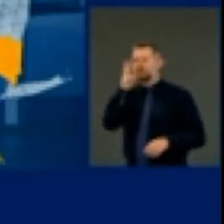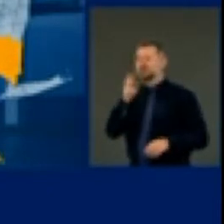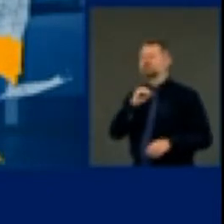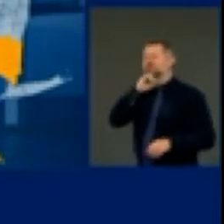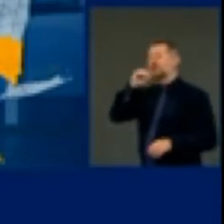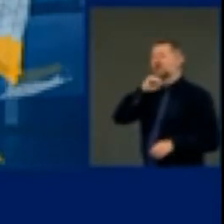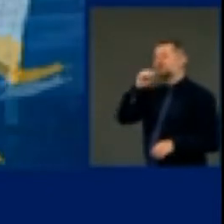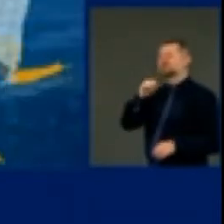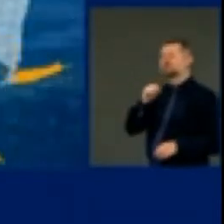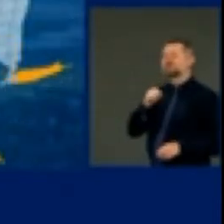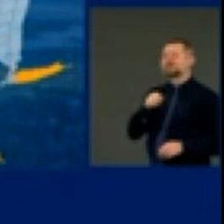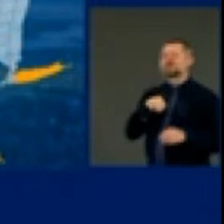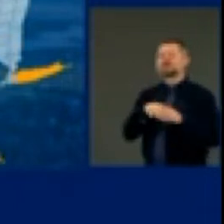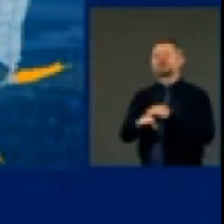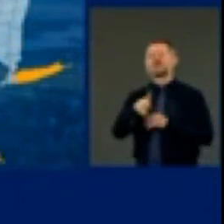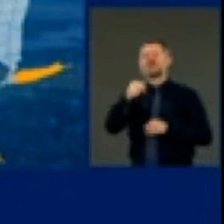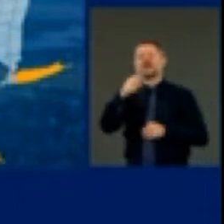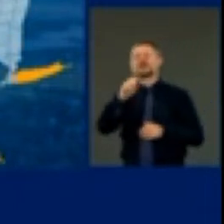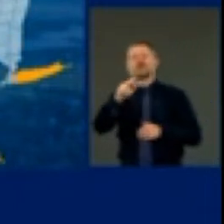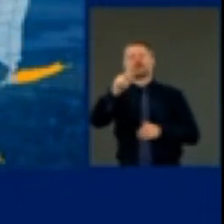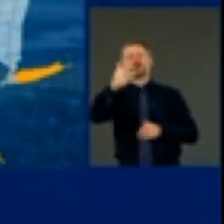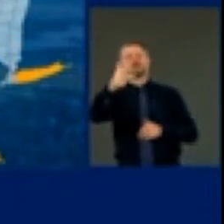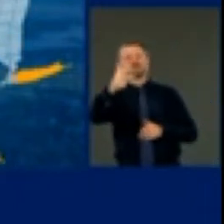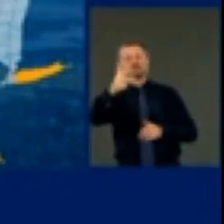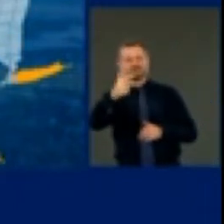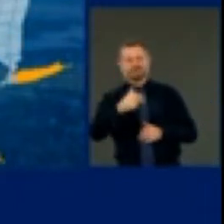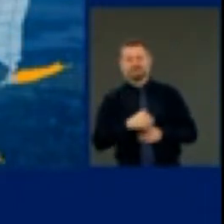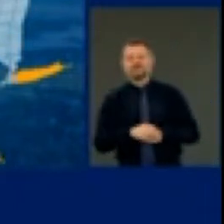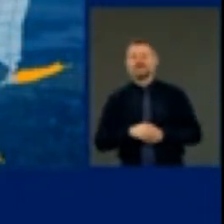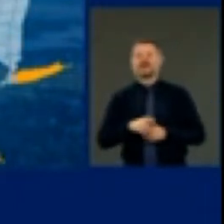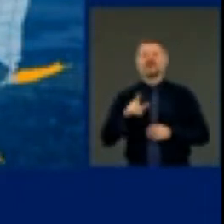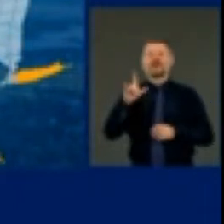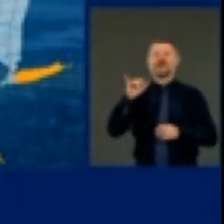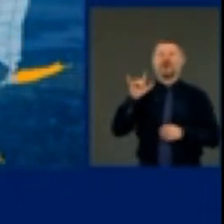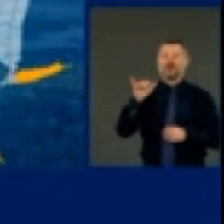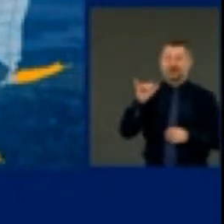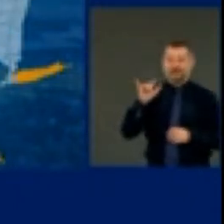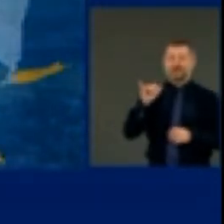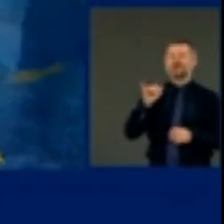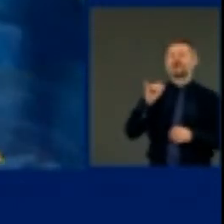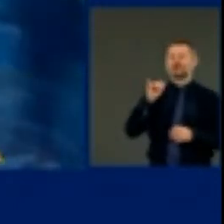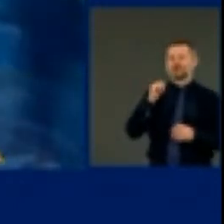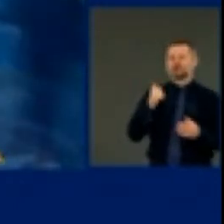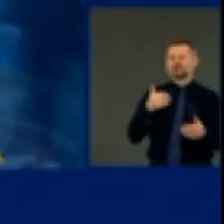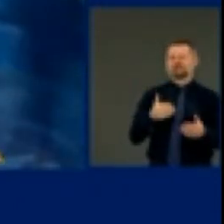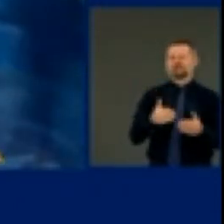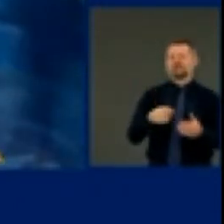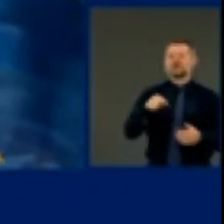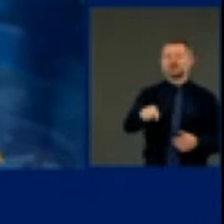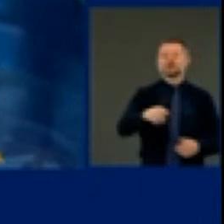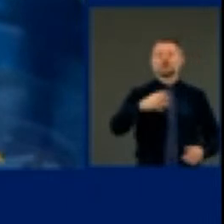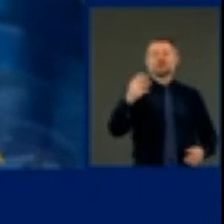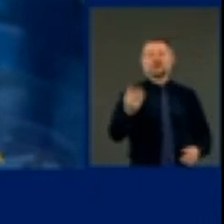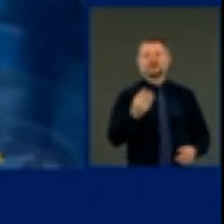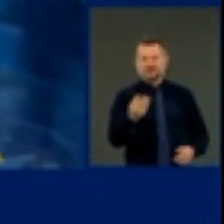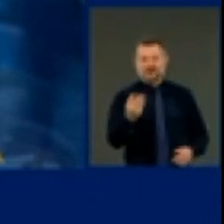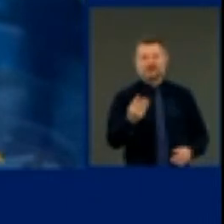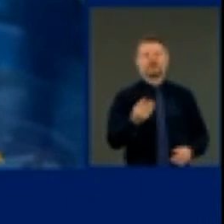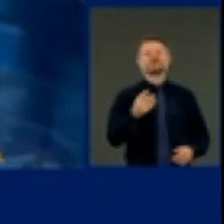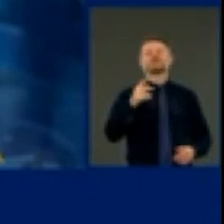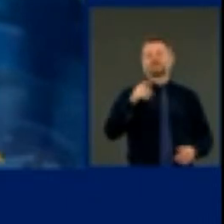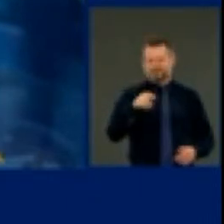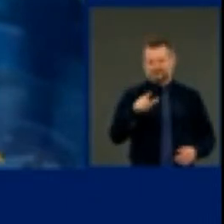to enter phase 3. Long Island is on track for Wednesday. New York